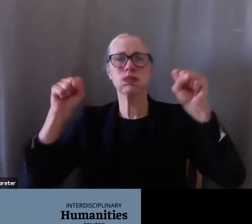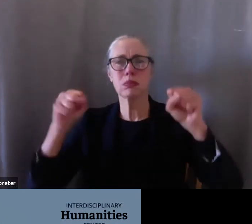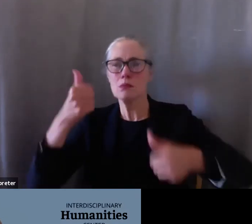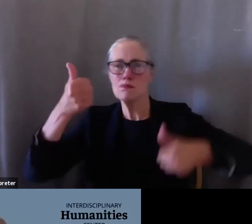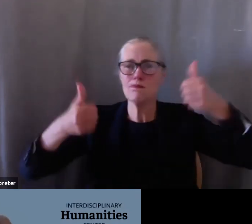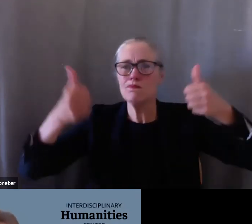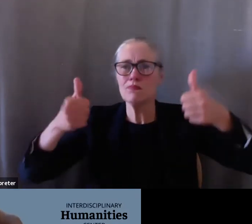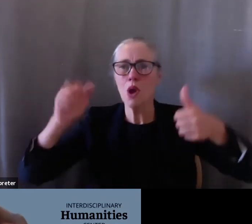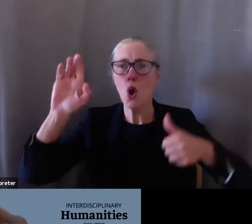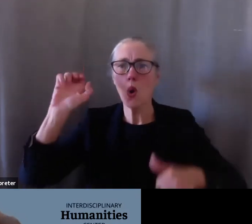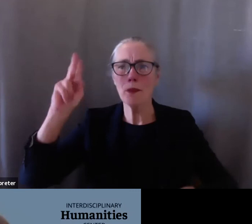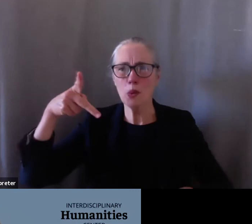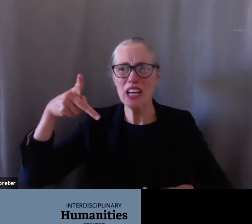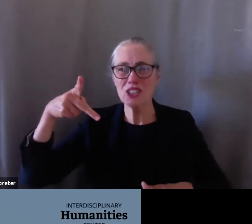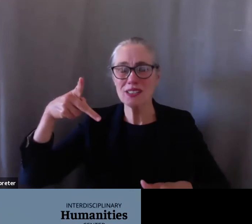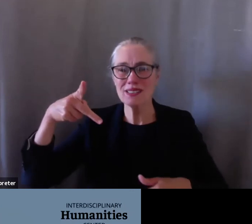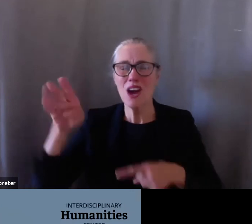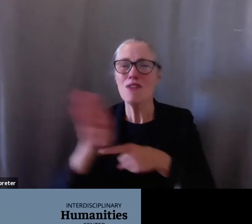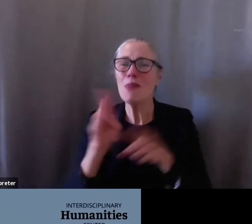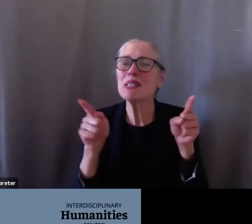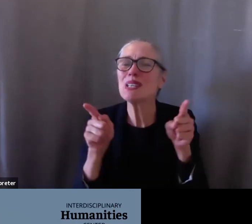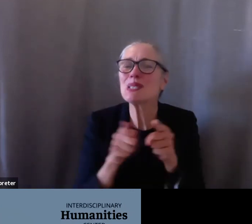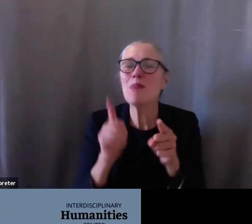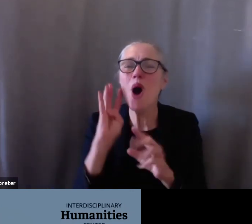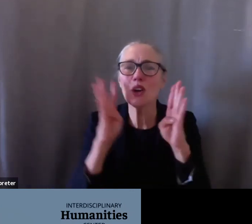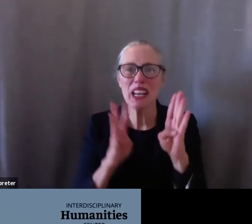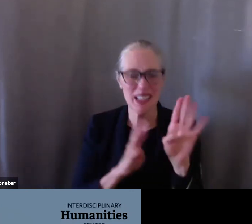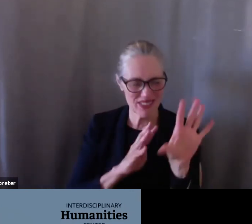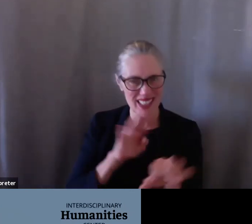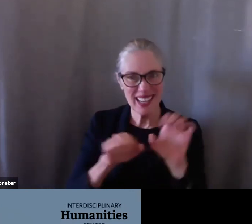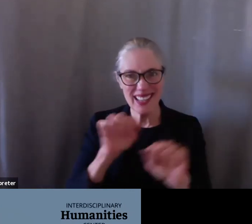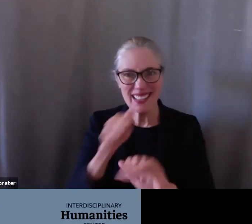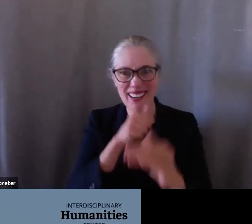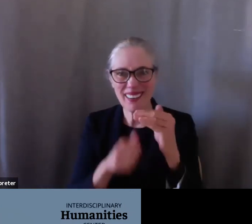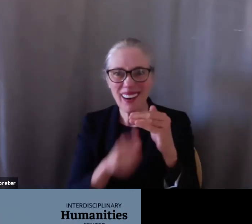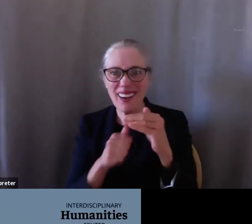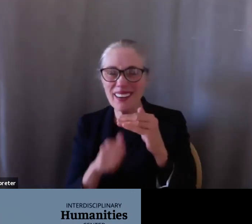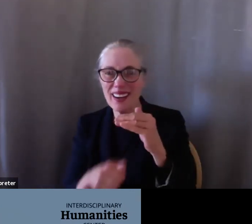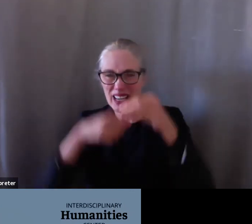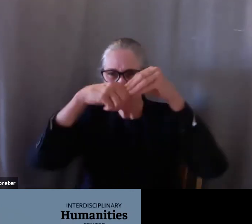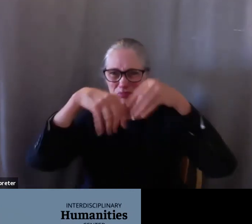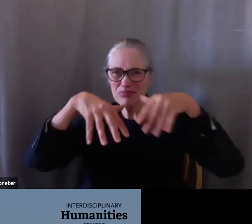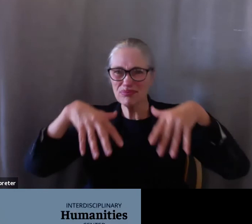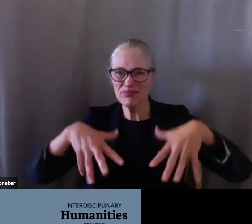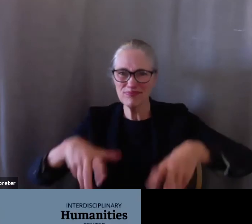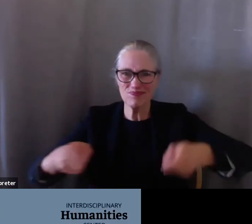think has been lost to a large extent by 2020.